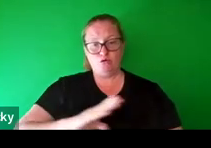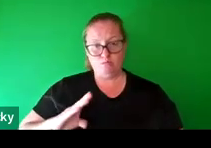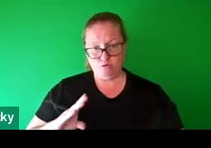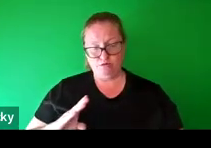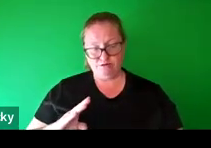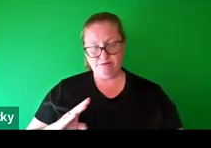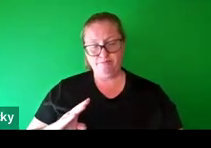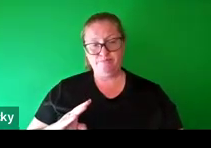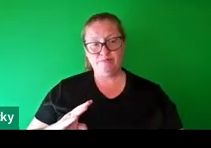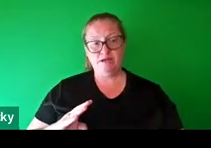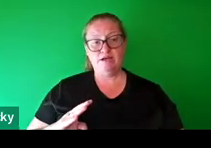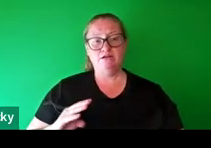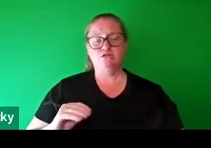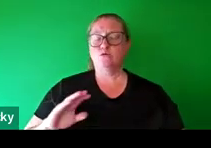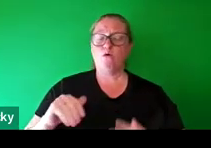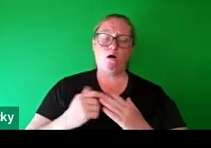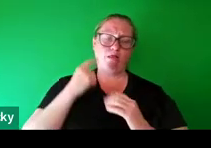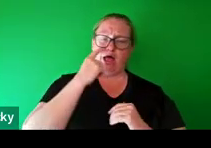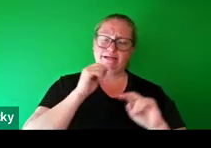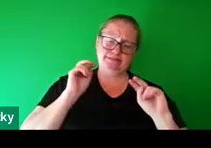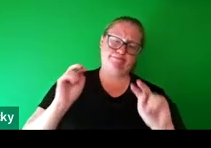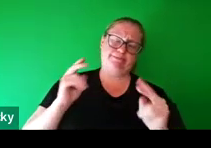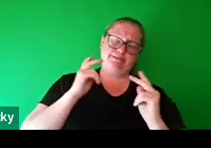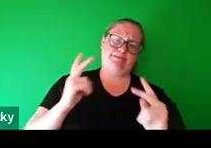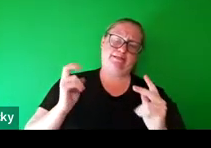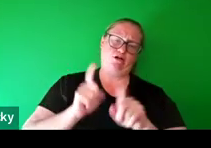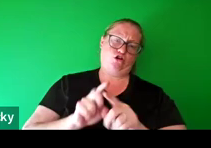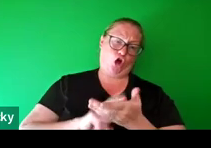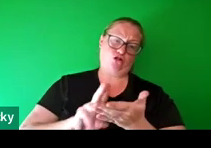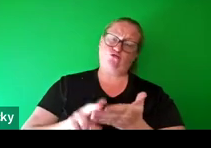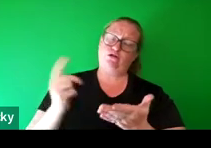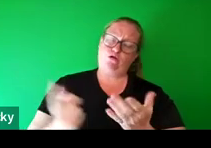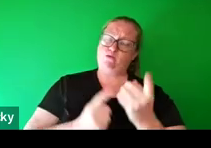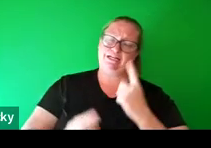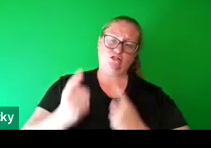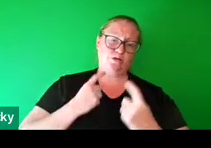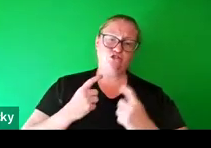on those contracts and questions can be asked early on.